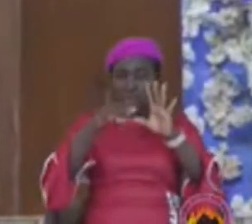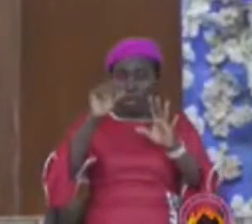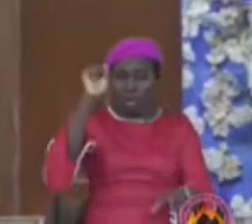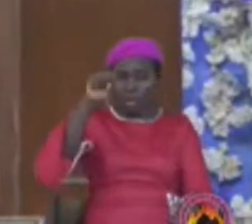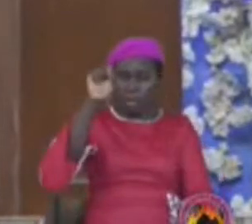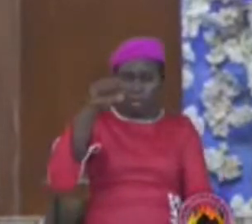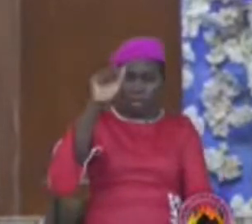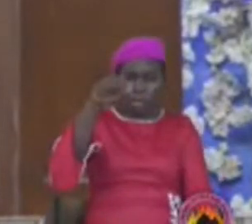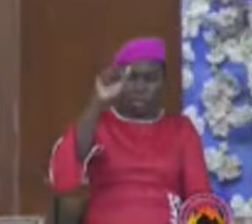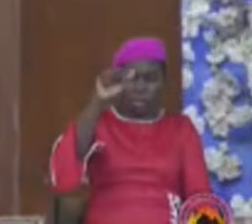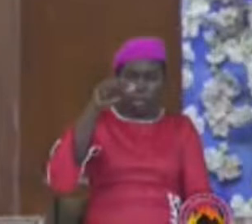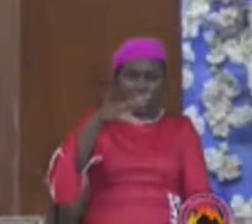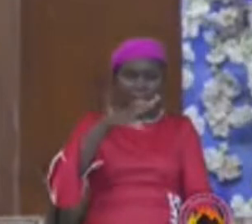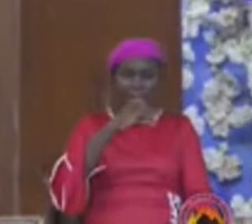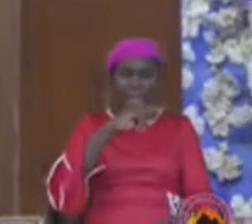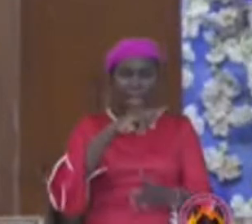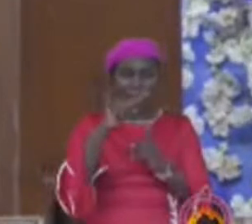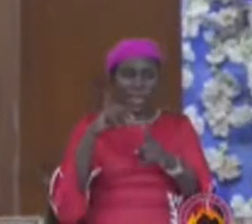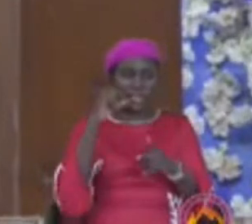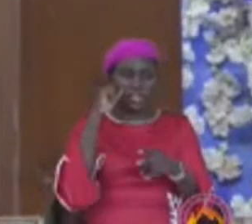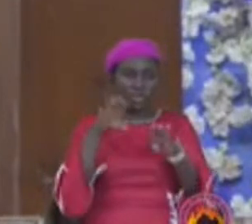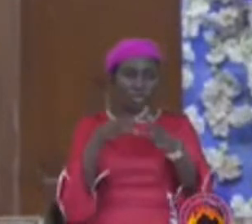was open, she said,